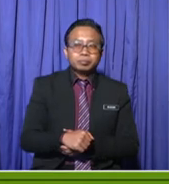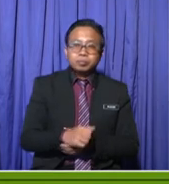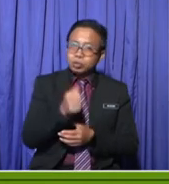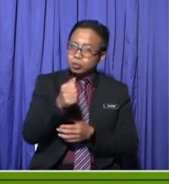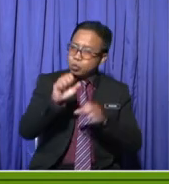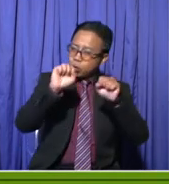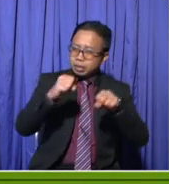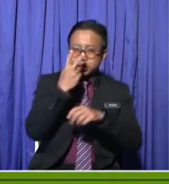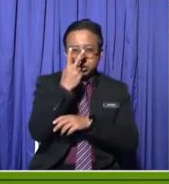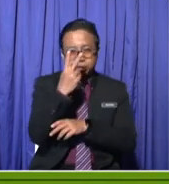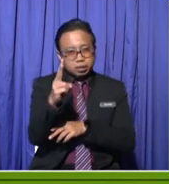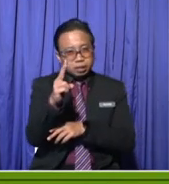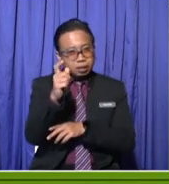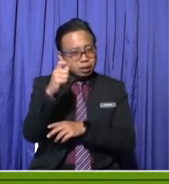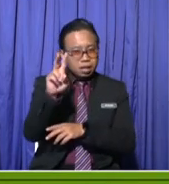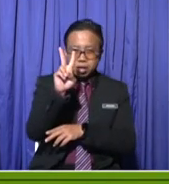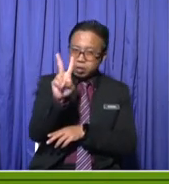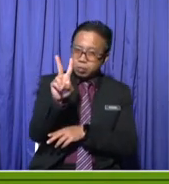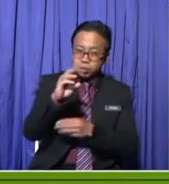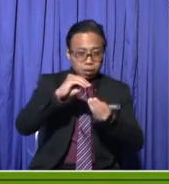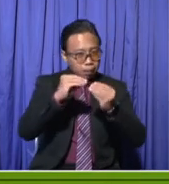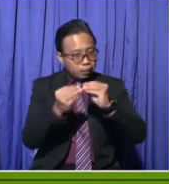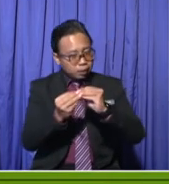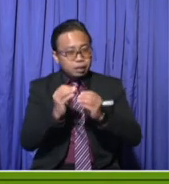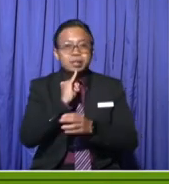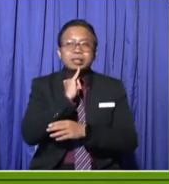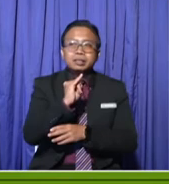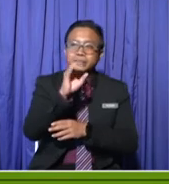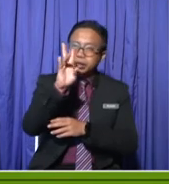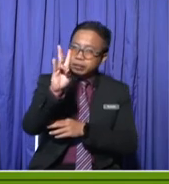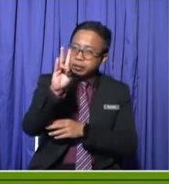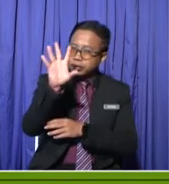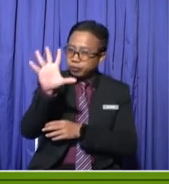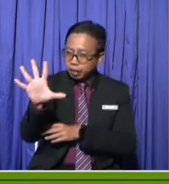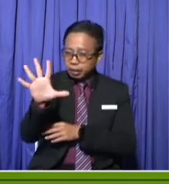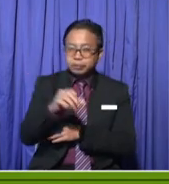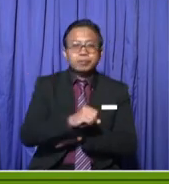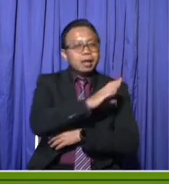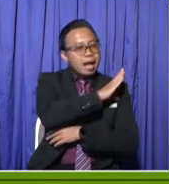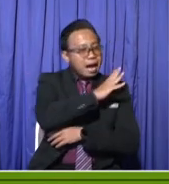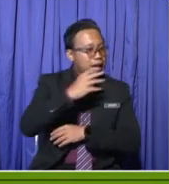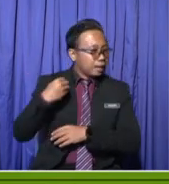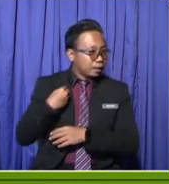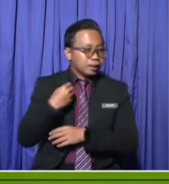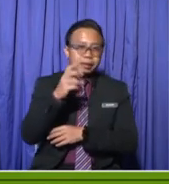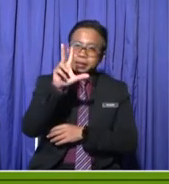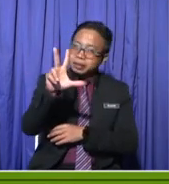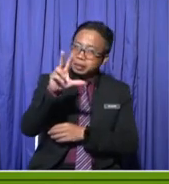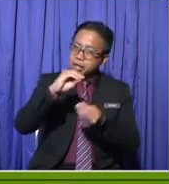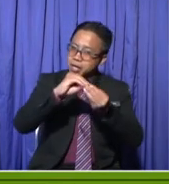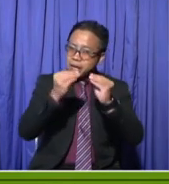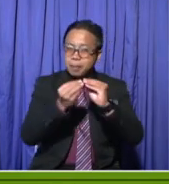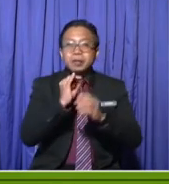You can see the second number is 75 and the third number